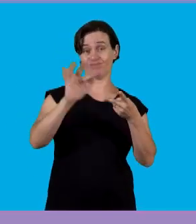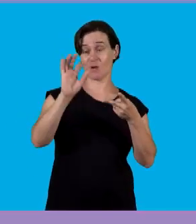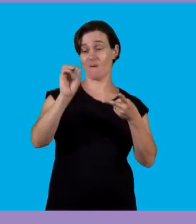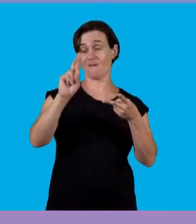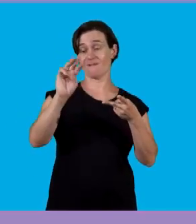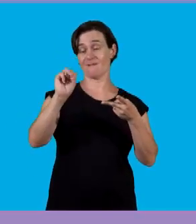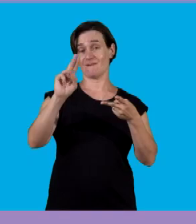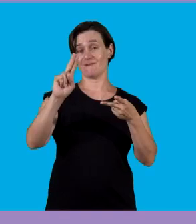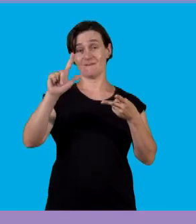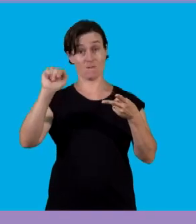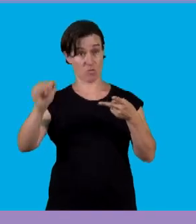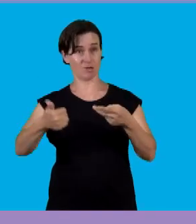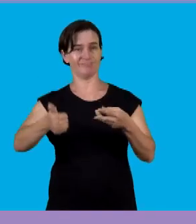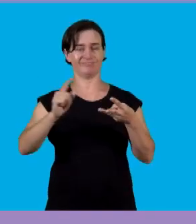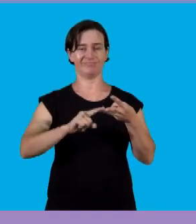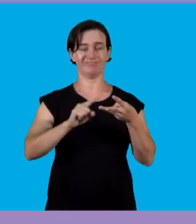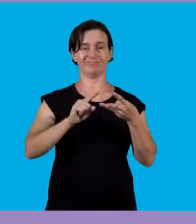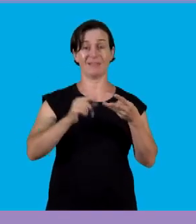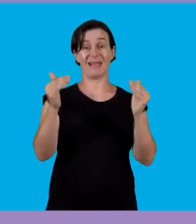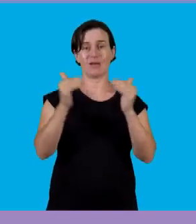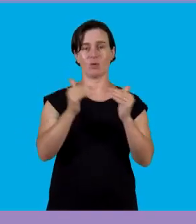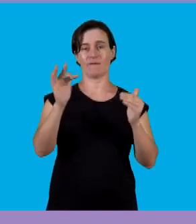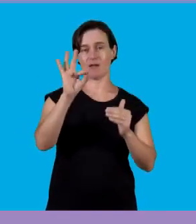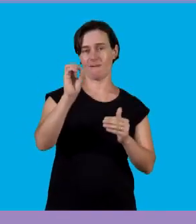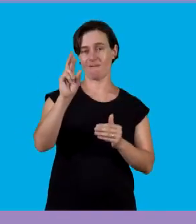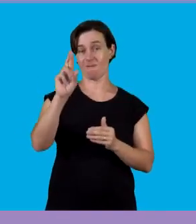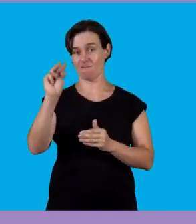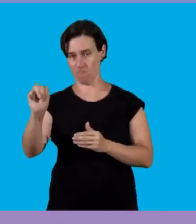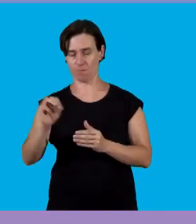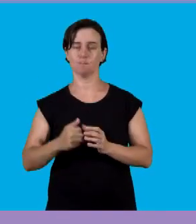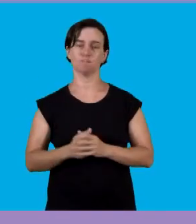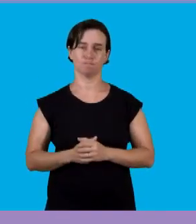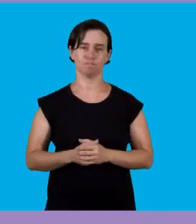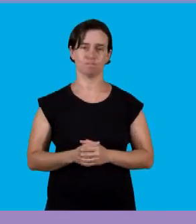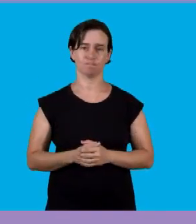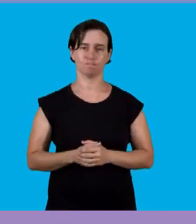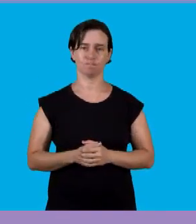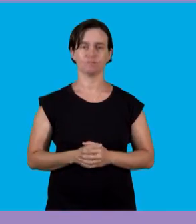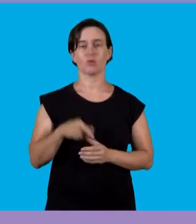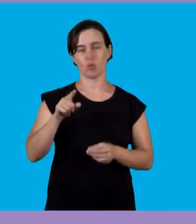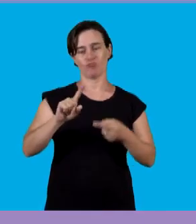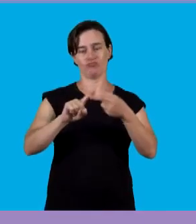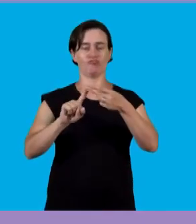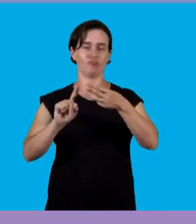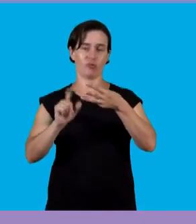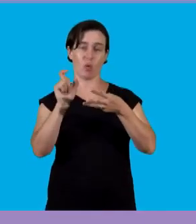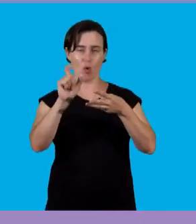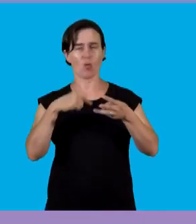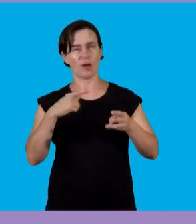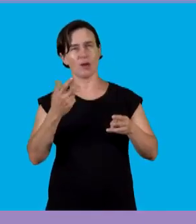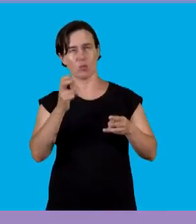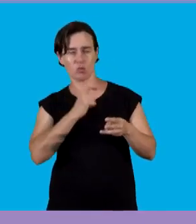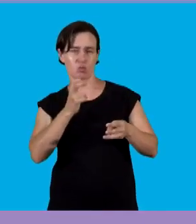the formula, and the equivalent forms. Those are the words that we were busy